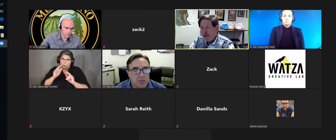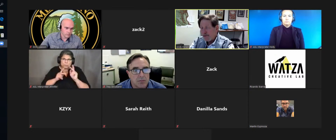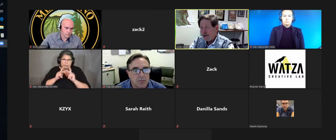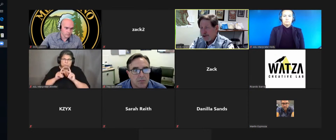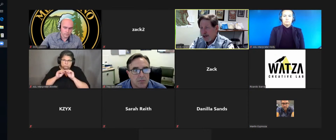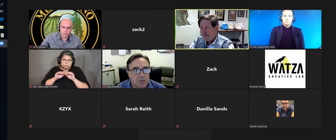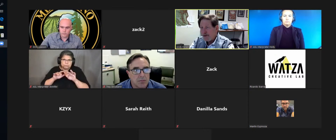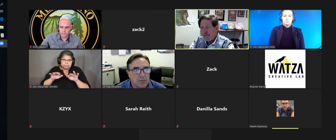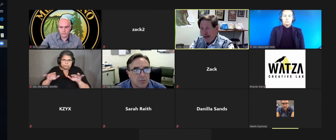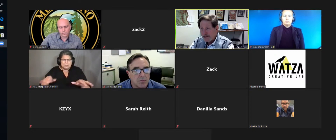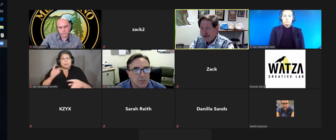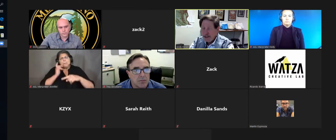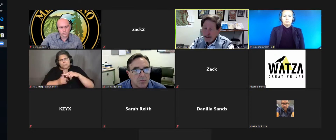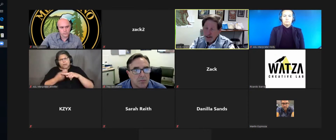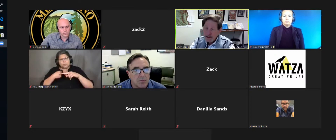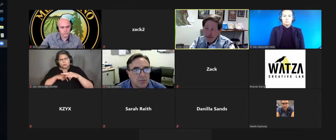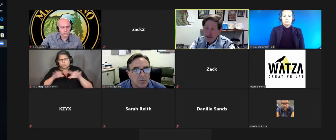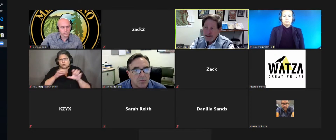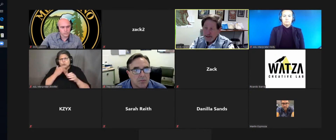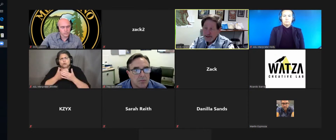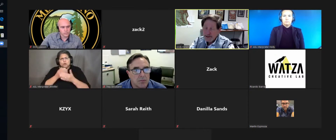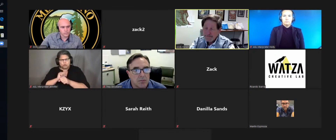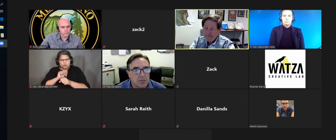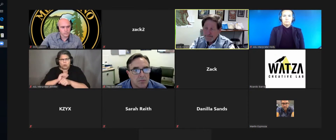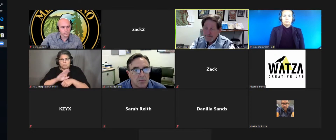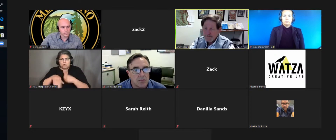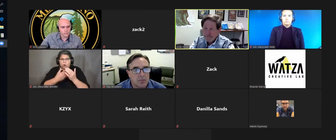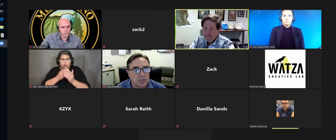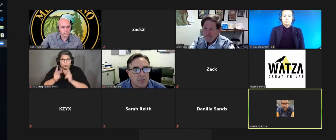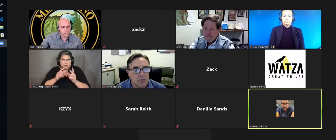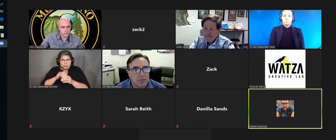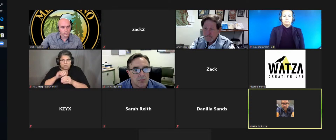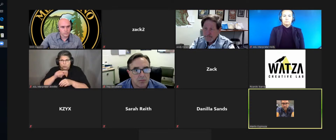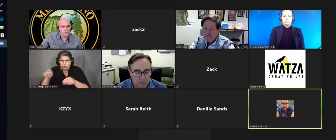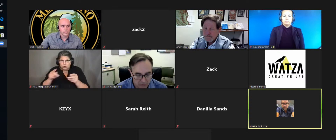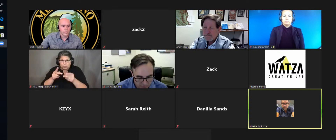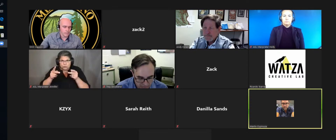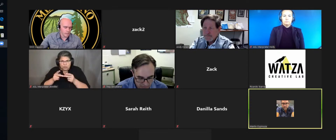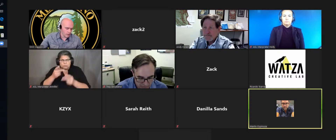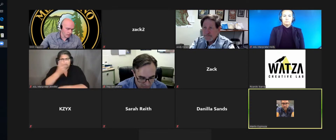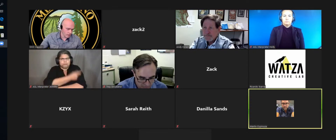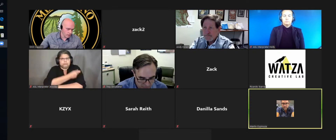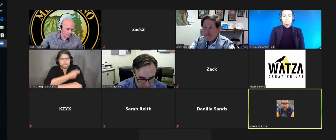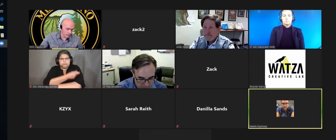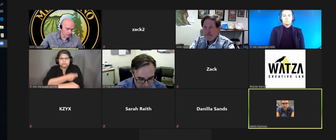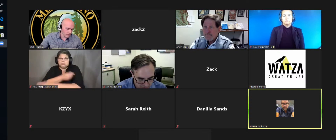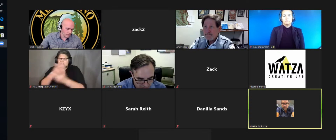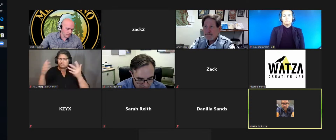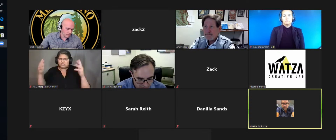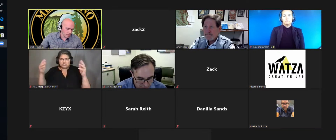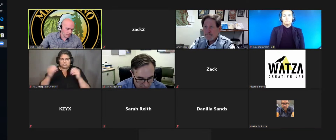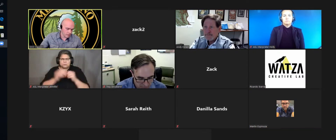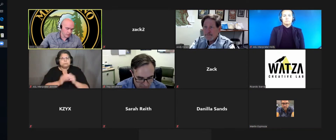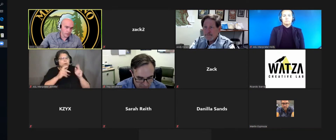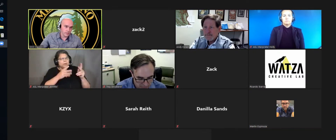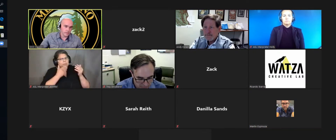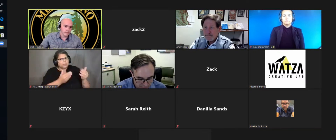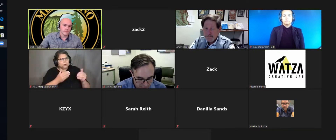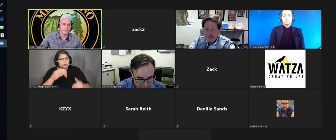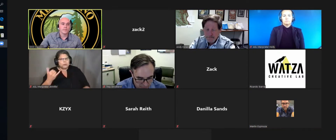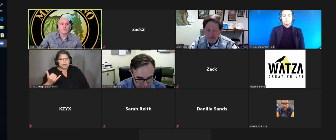we've done a very good job of vaccinating the residents there. Thank you. Thank you. Mendocino